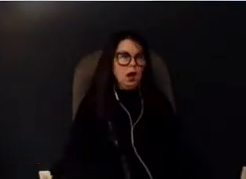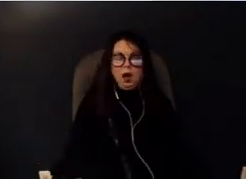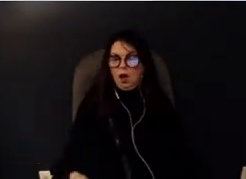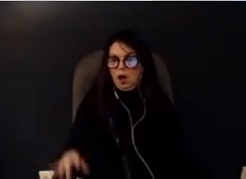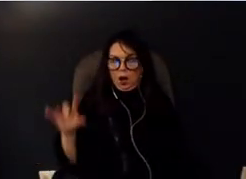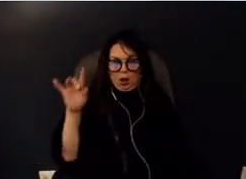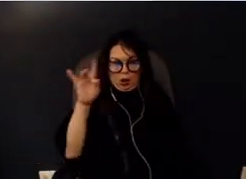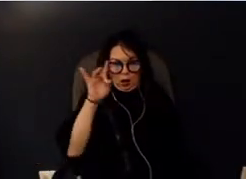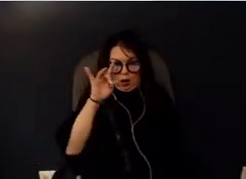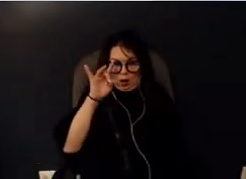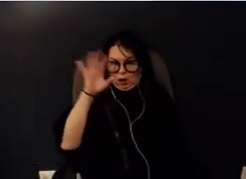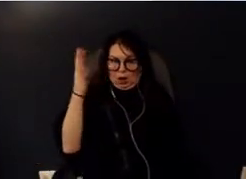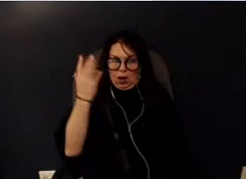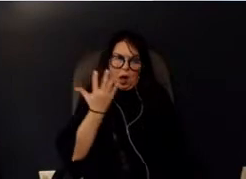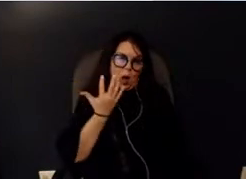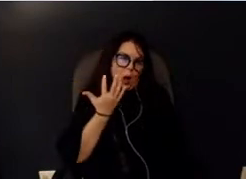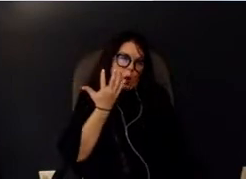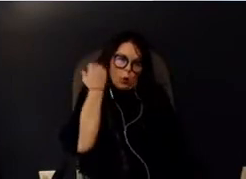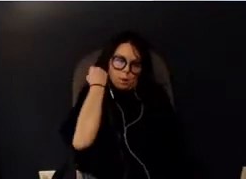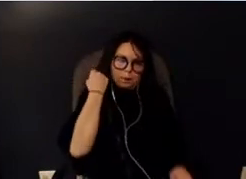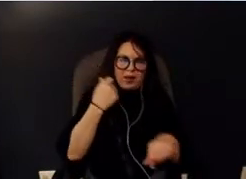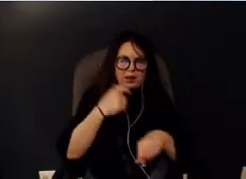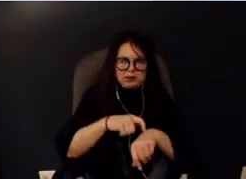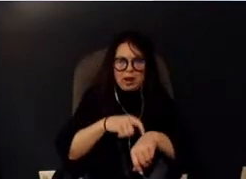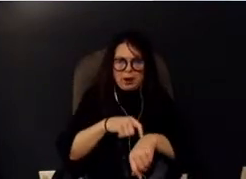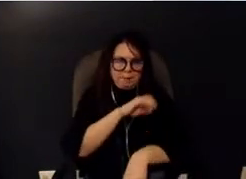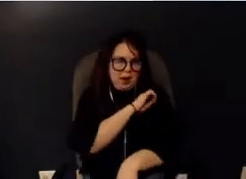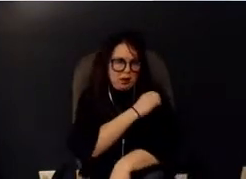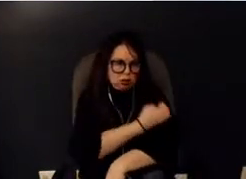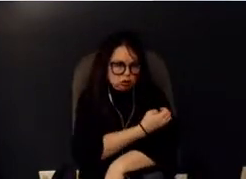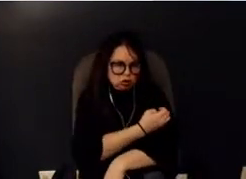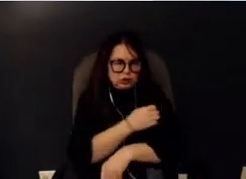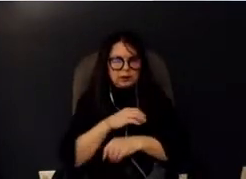energy. Additionally, all of the additional